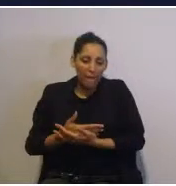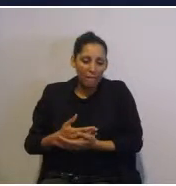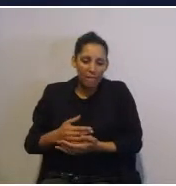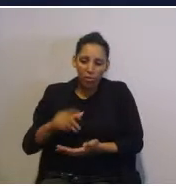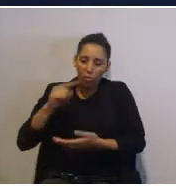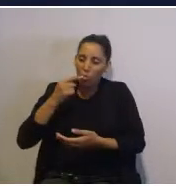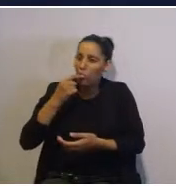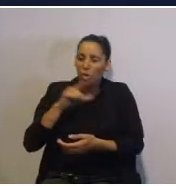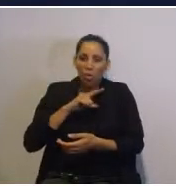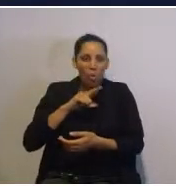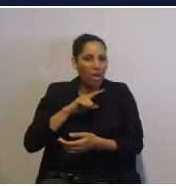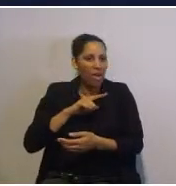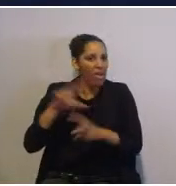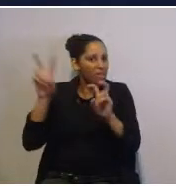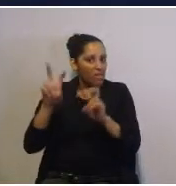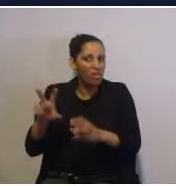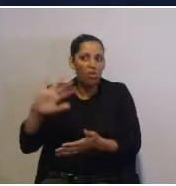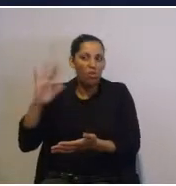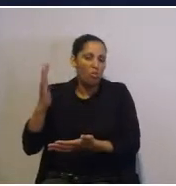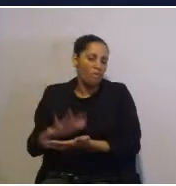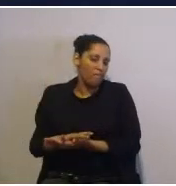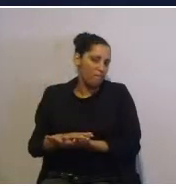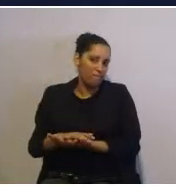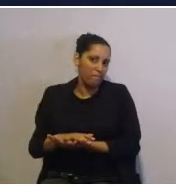of them run out of electricity,